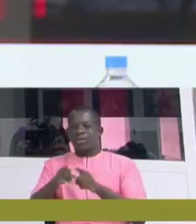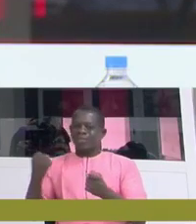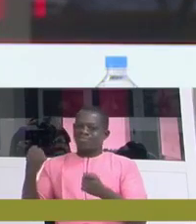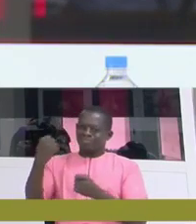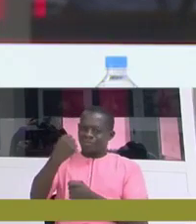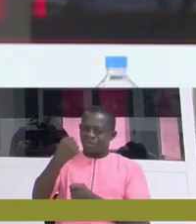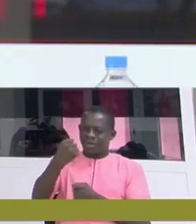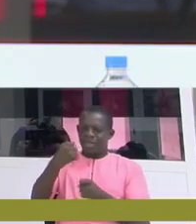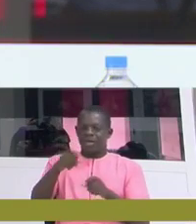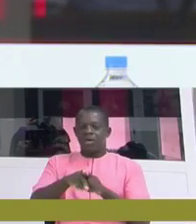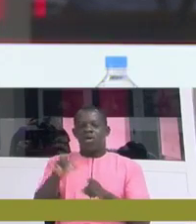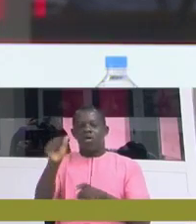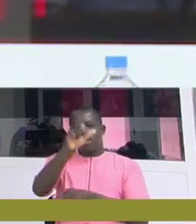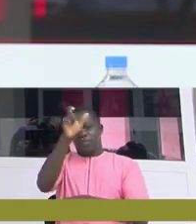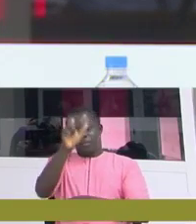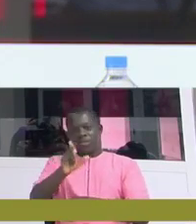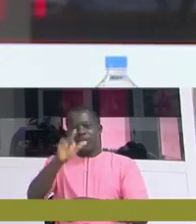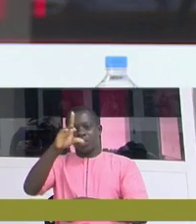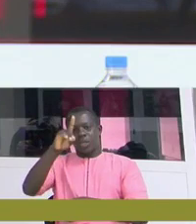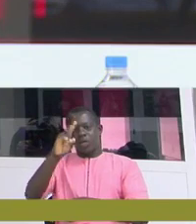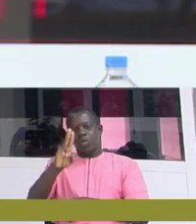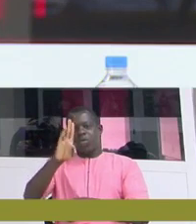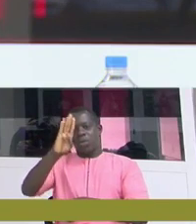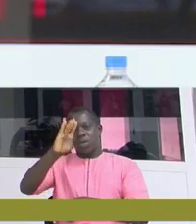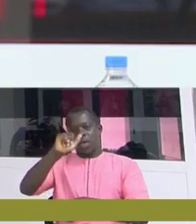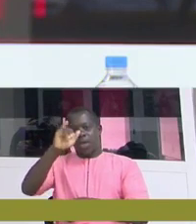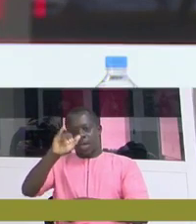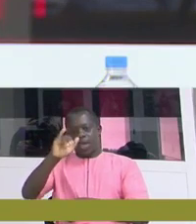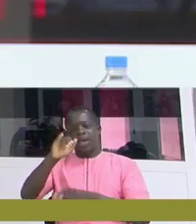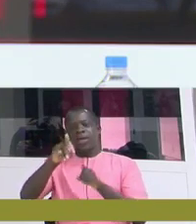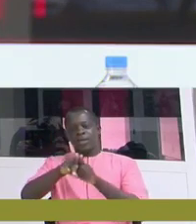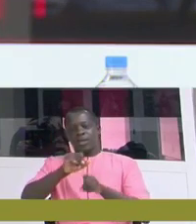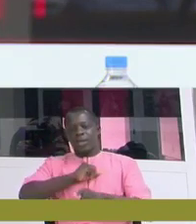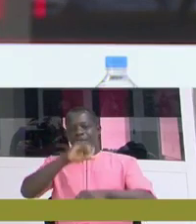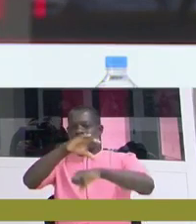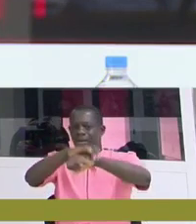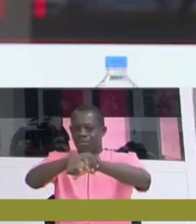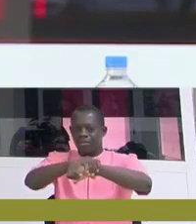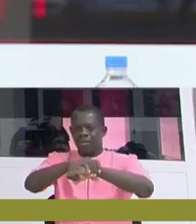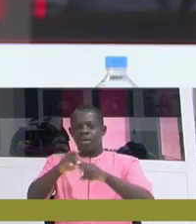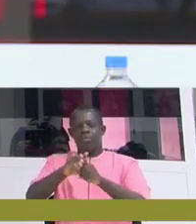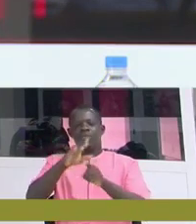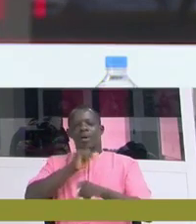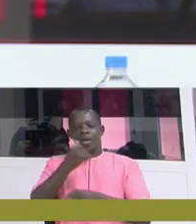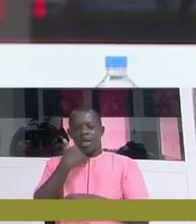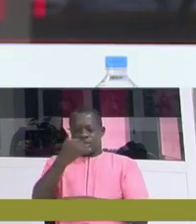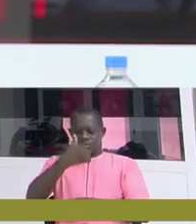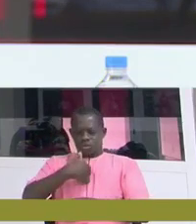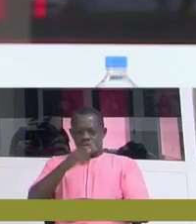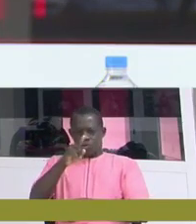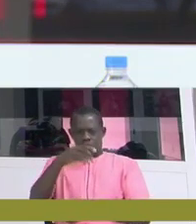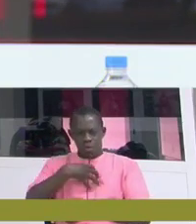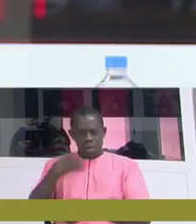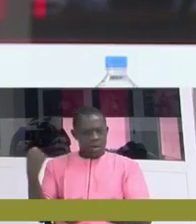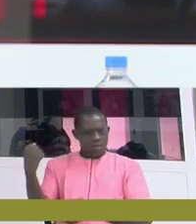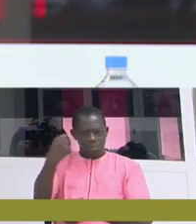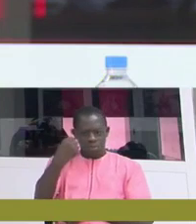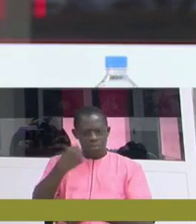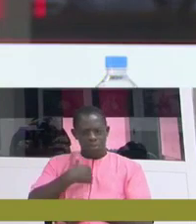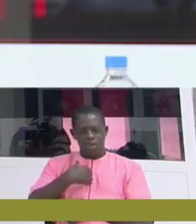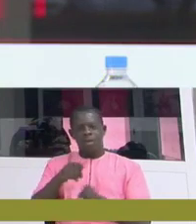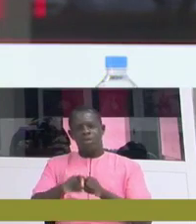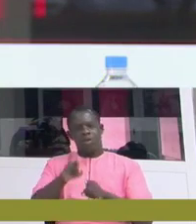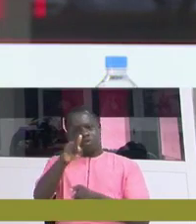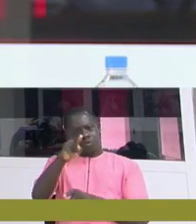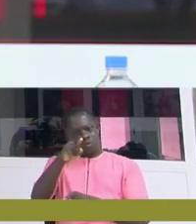him. Bubai Sanya Yambulomuta. Bubai Sanya held my hand. Konyeben junkula. Ndongo asked me, are you going to hit me? Kai because it lay assist kanandim. I said, because you